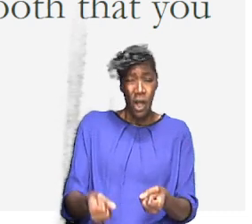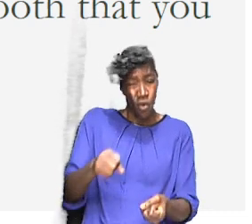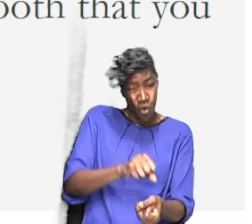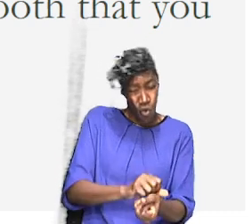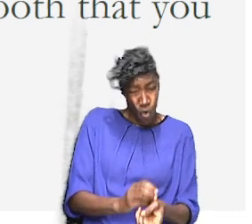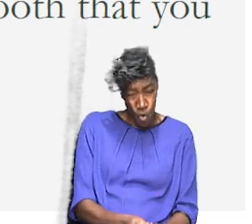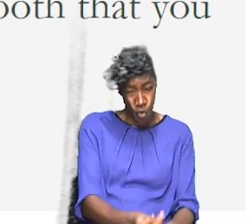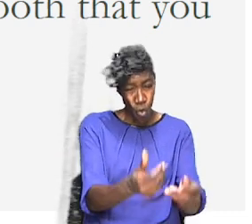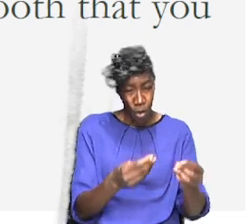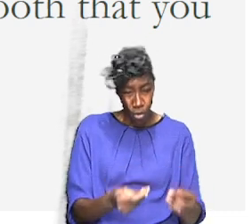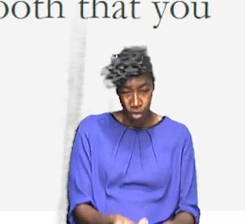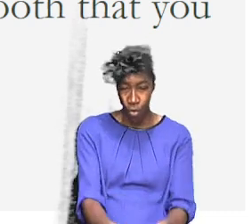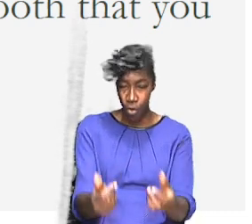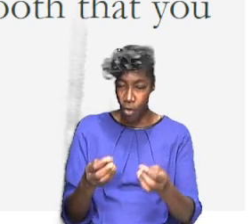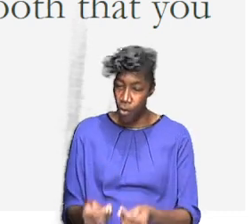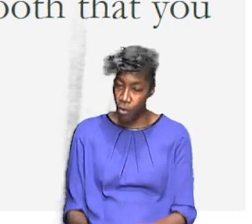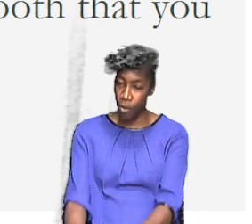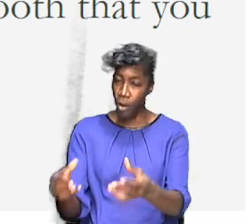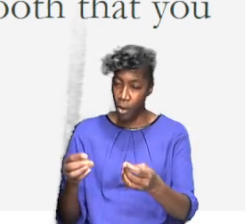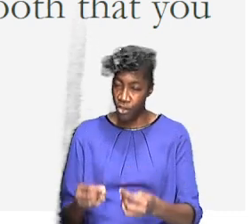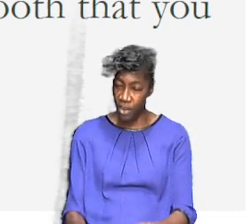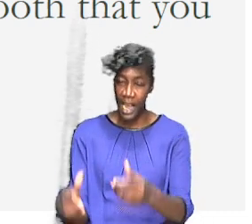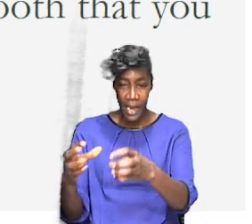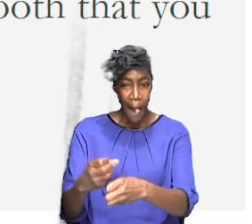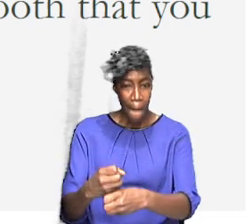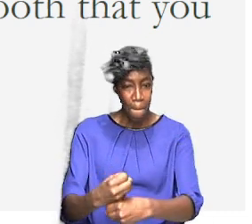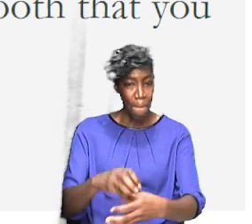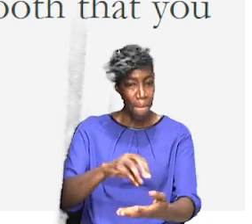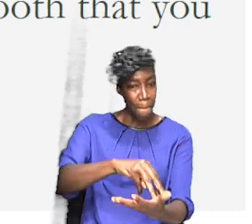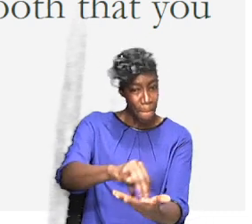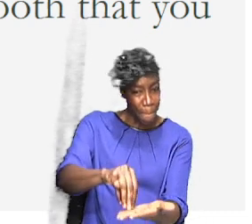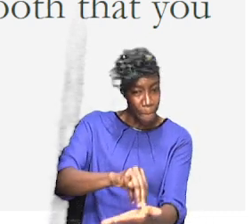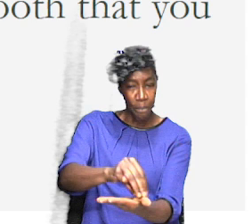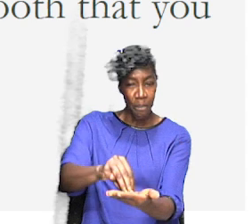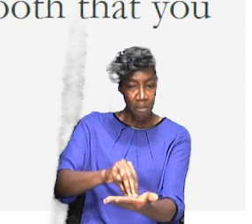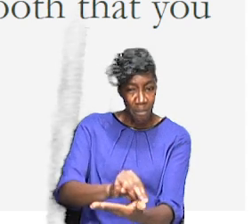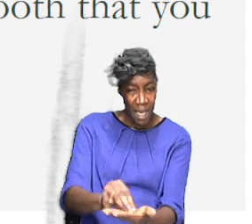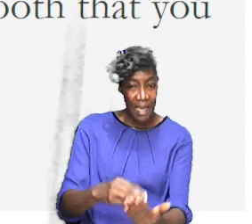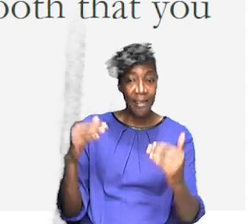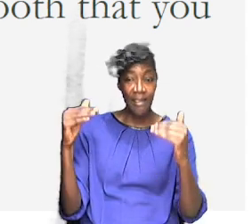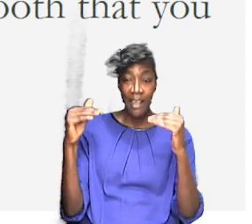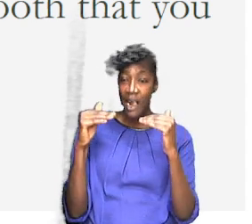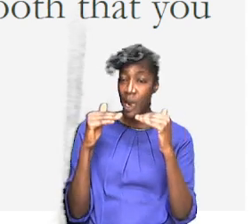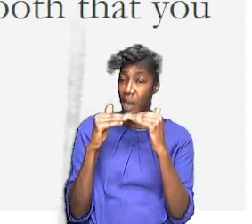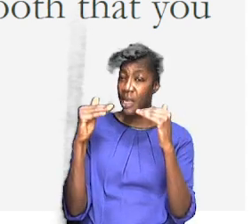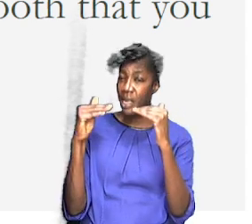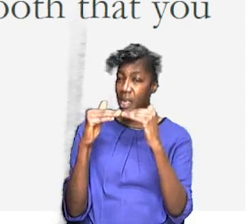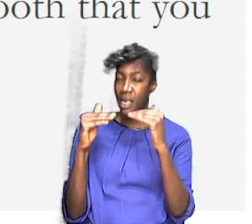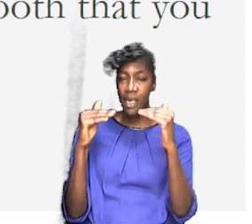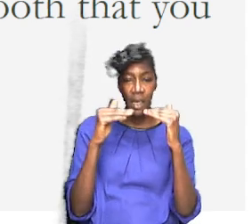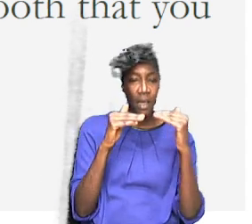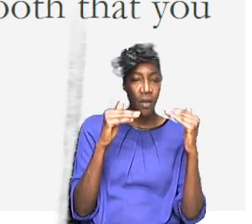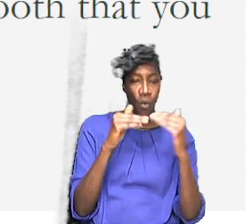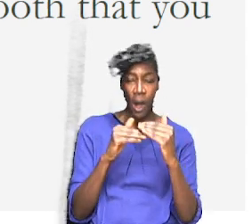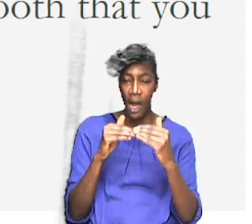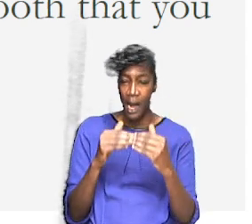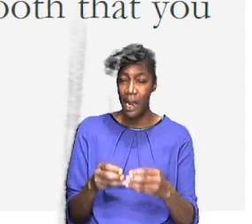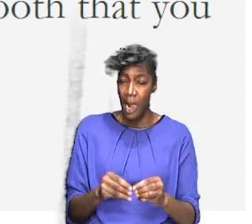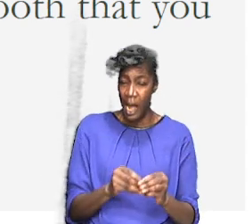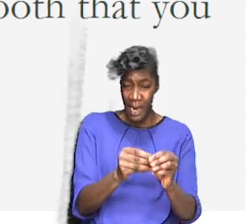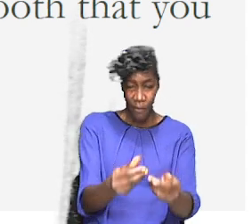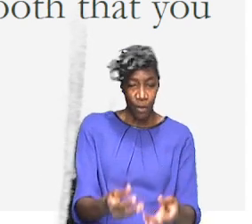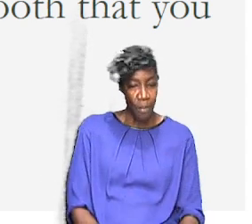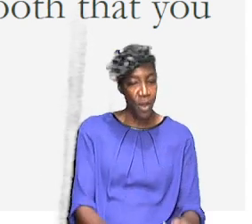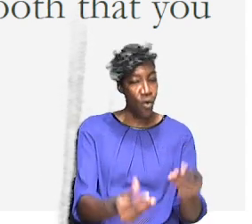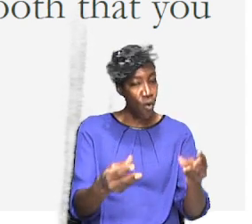into a powder and then blend them together perfectly in equal portion. And the spices had to be grounded so fine